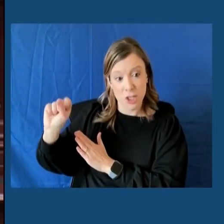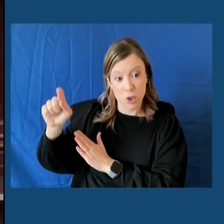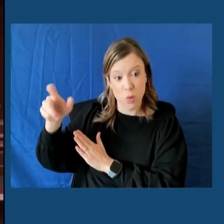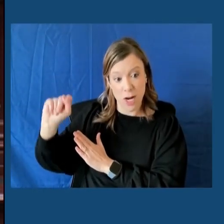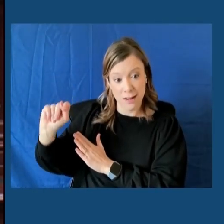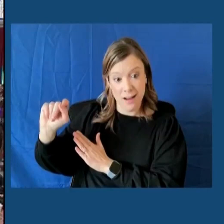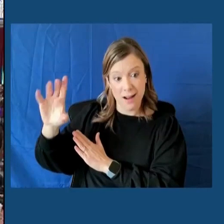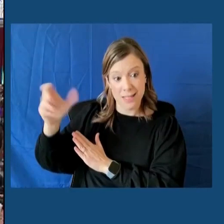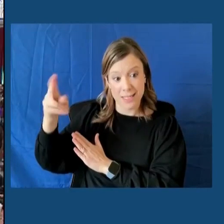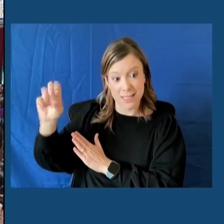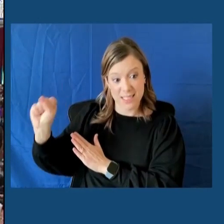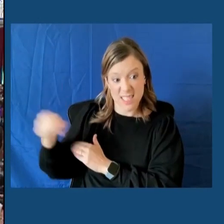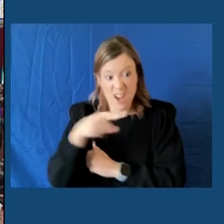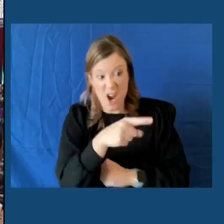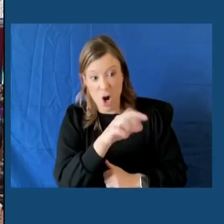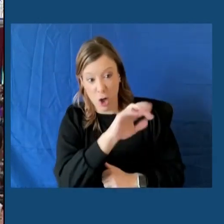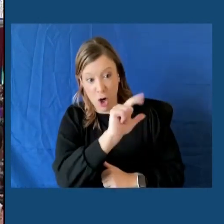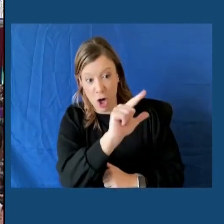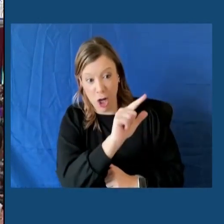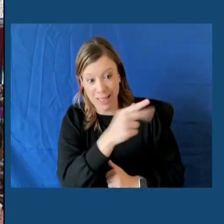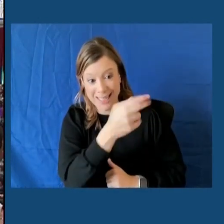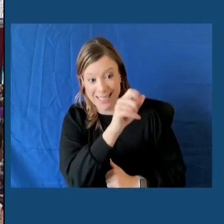Thank you to both of you. Thank you.